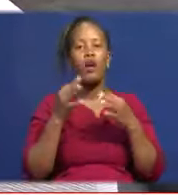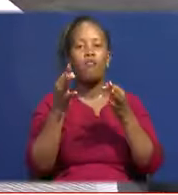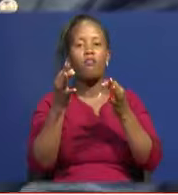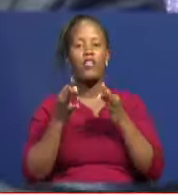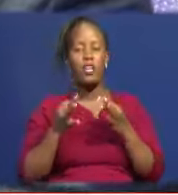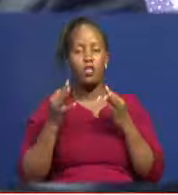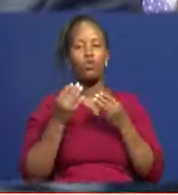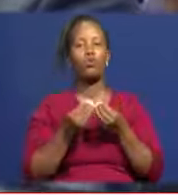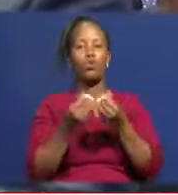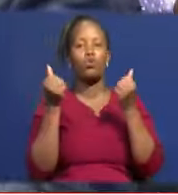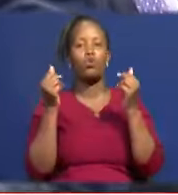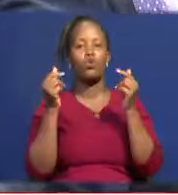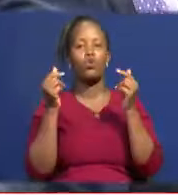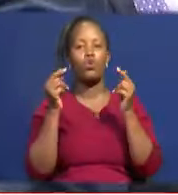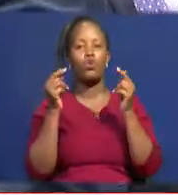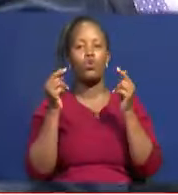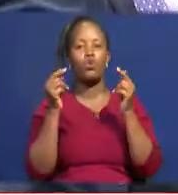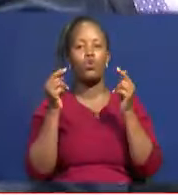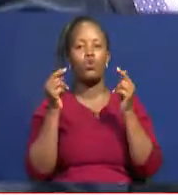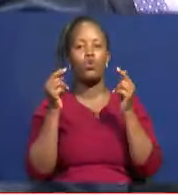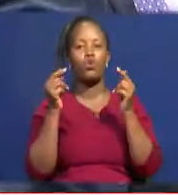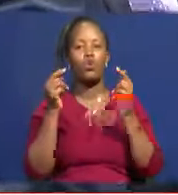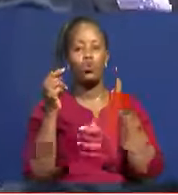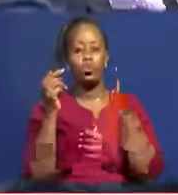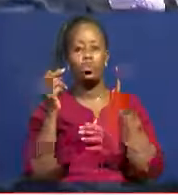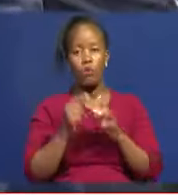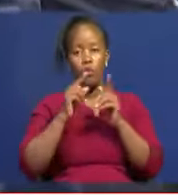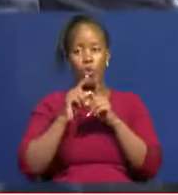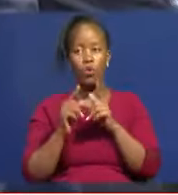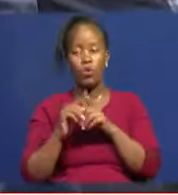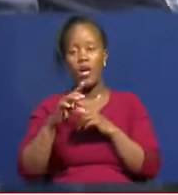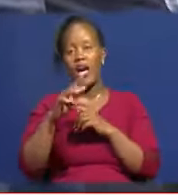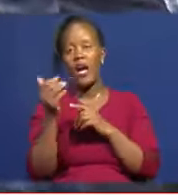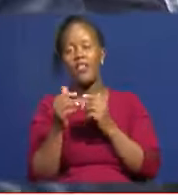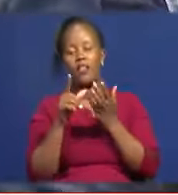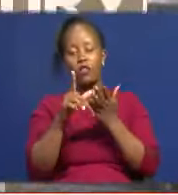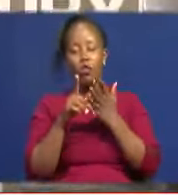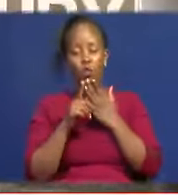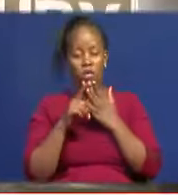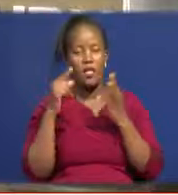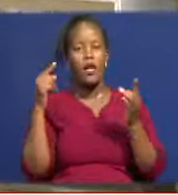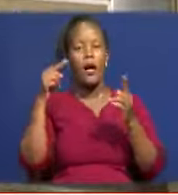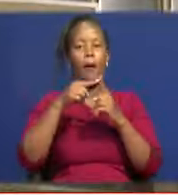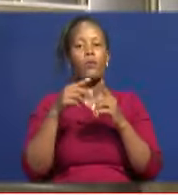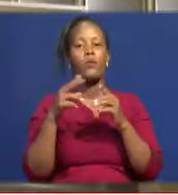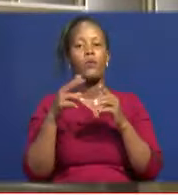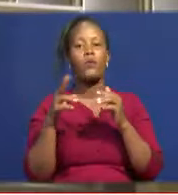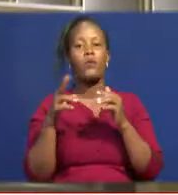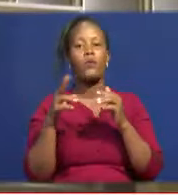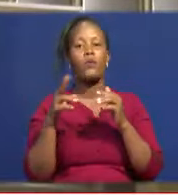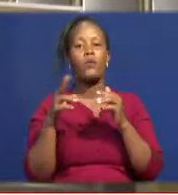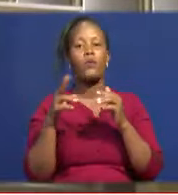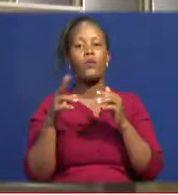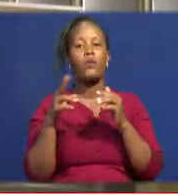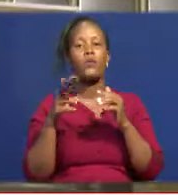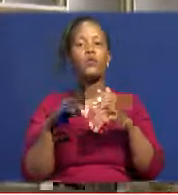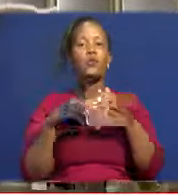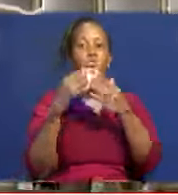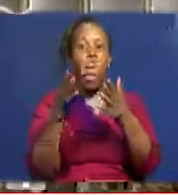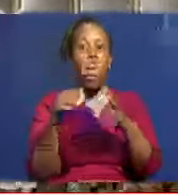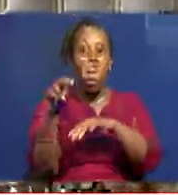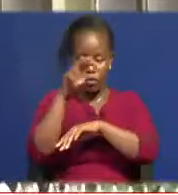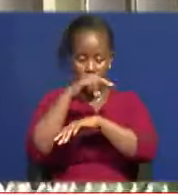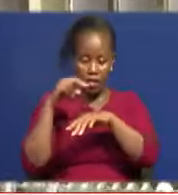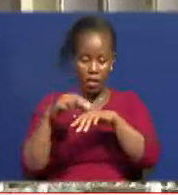and support to MSMEs. Loan of up to 7.1 billion shillings will be